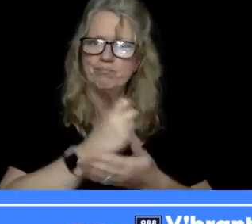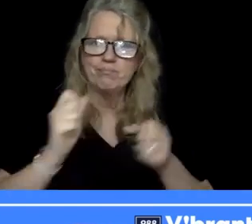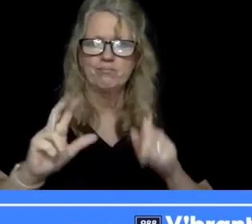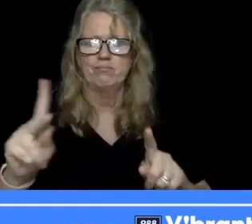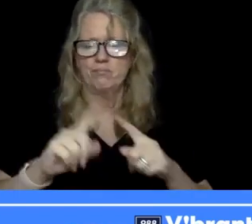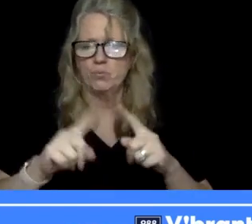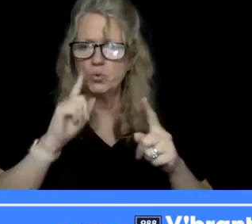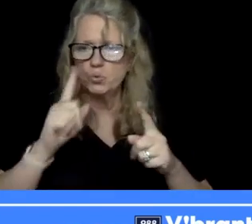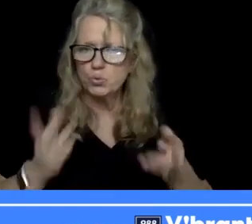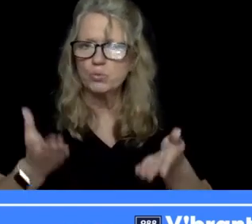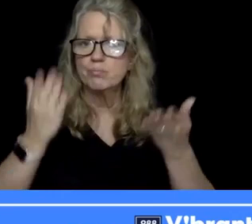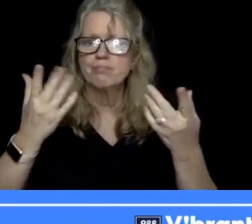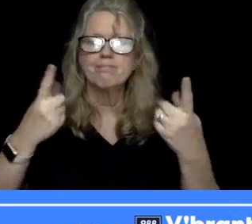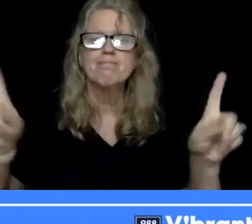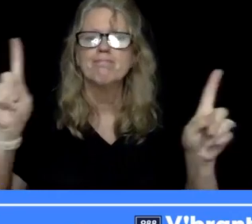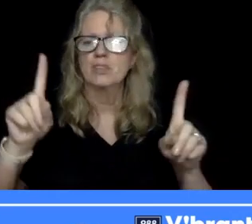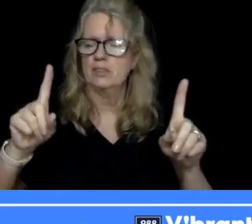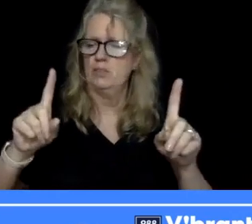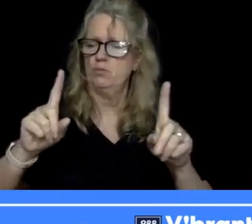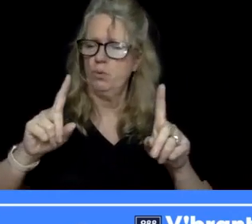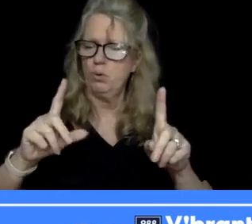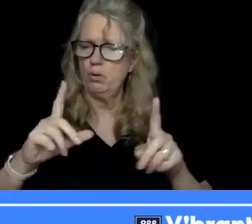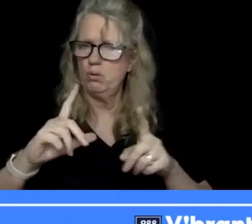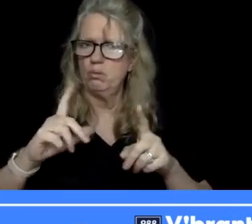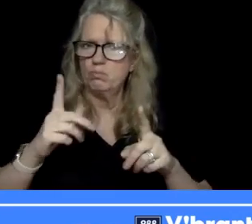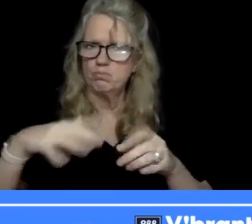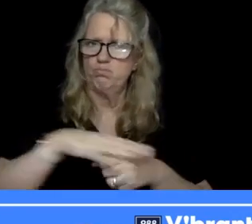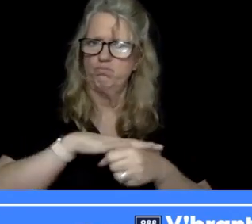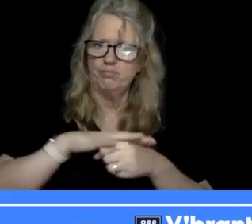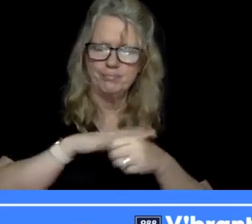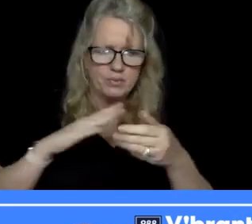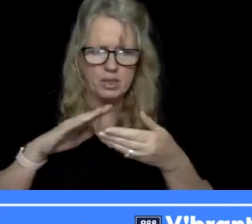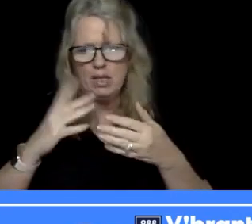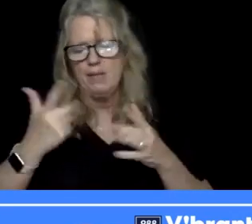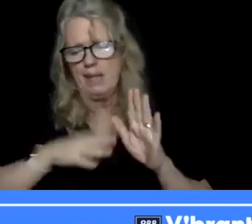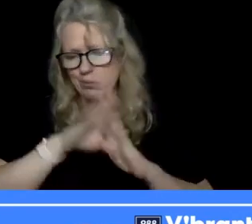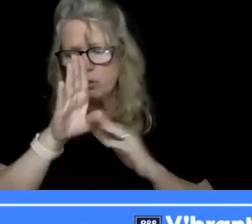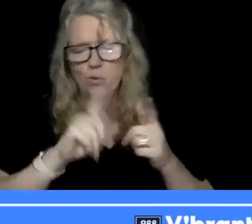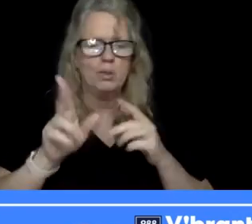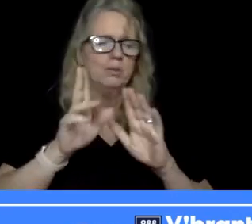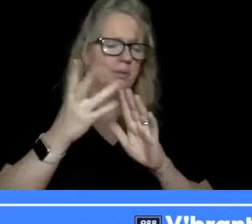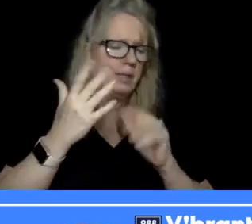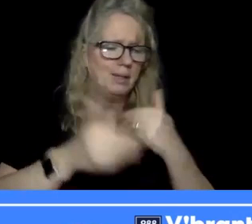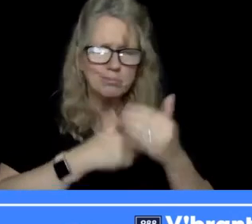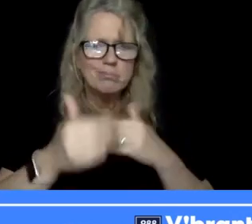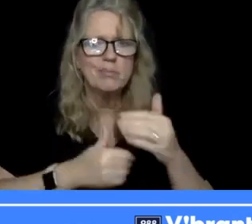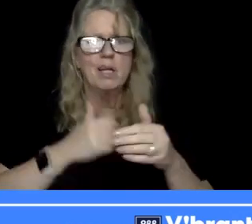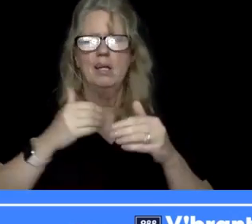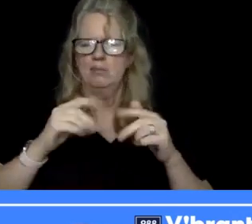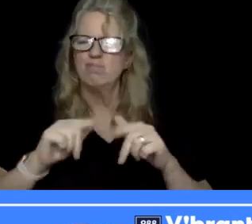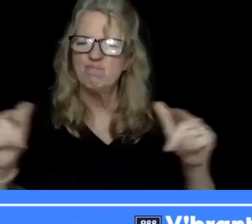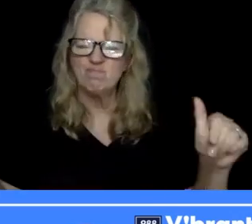up successful local practices that have developed protocols, triage protocols, et